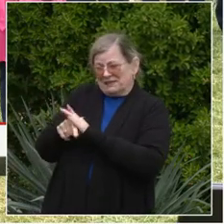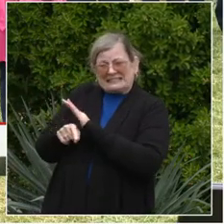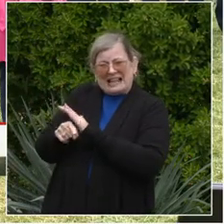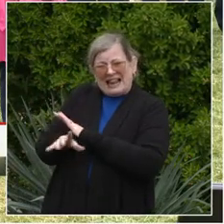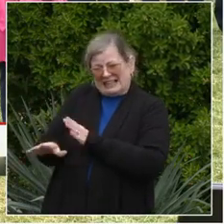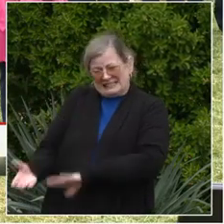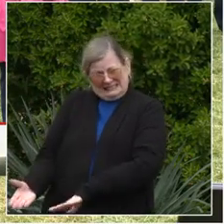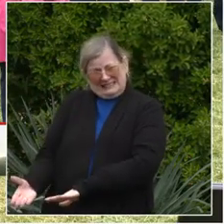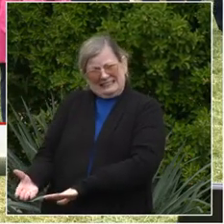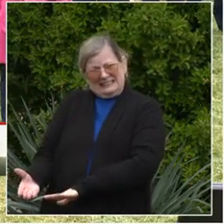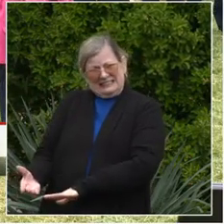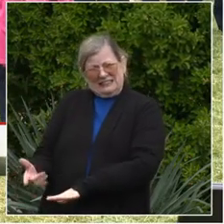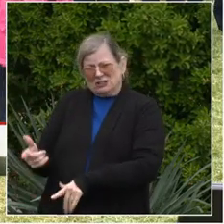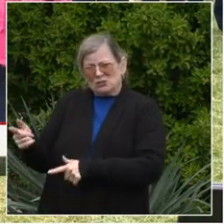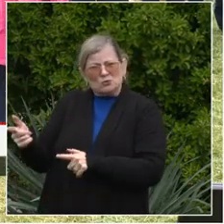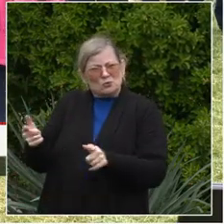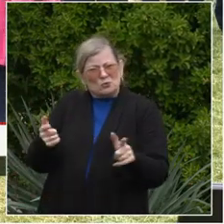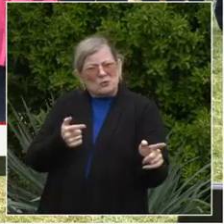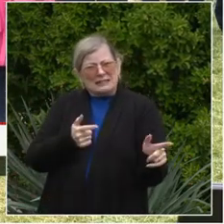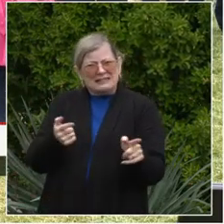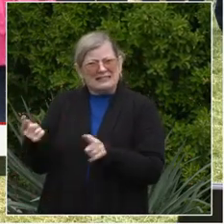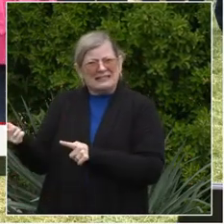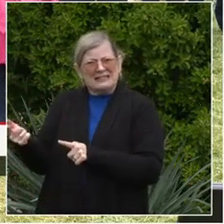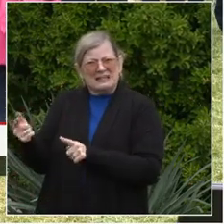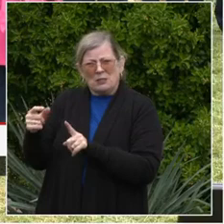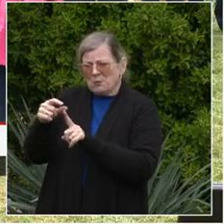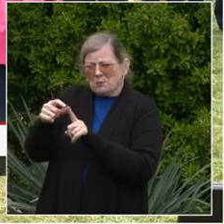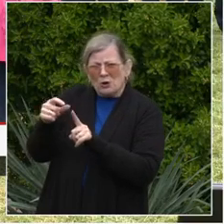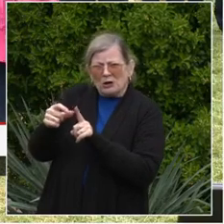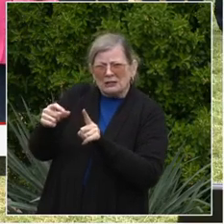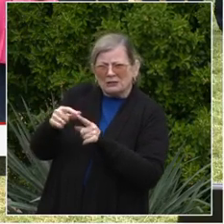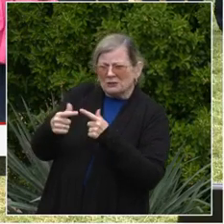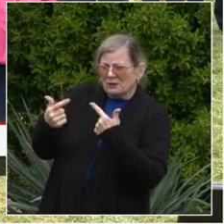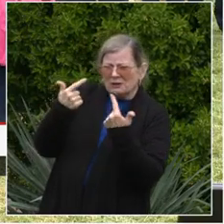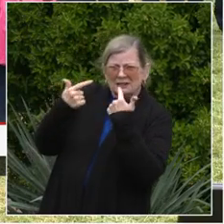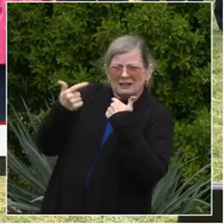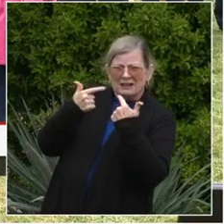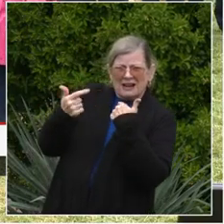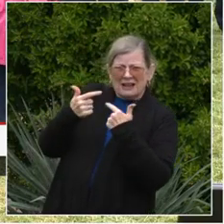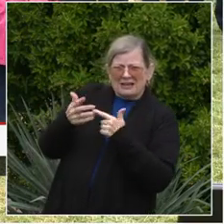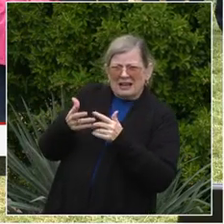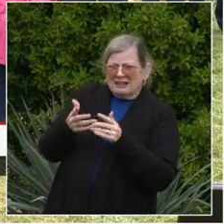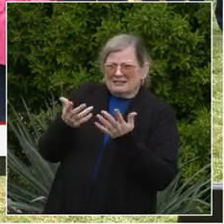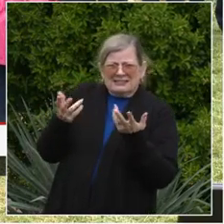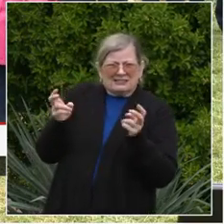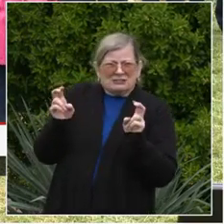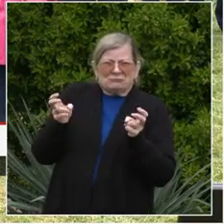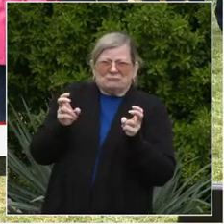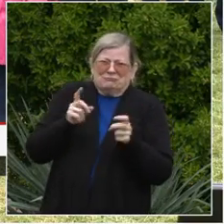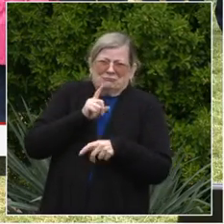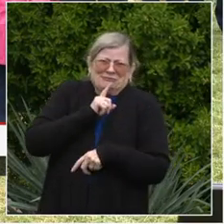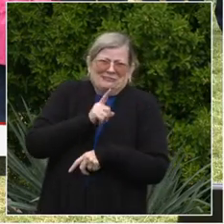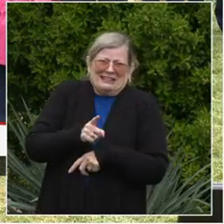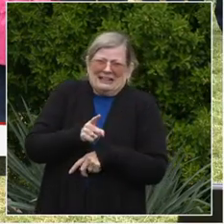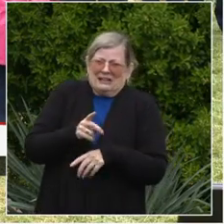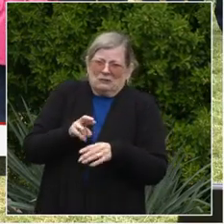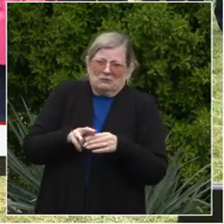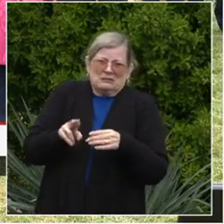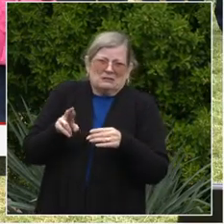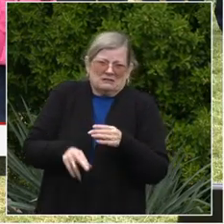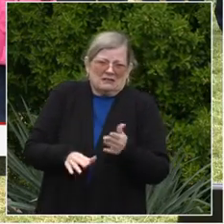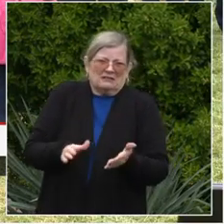the marksmanship, a bullet to the left, a bullet to the right. It really has resulted in the death of